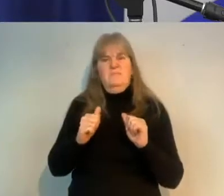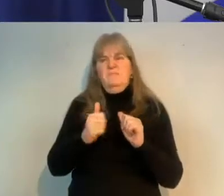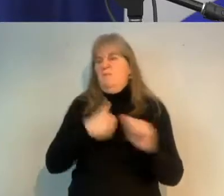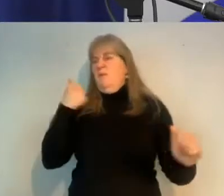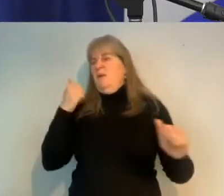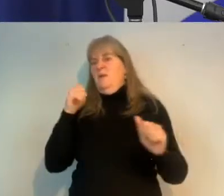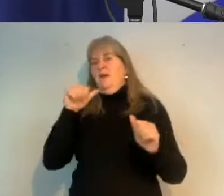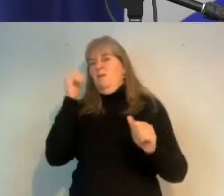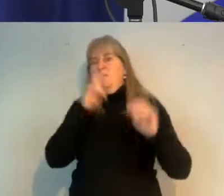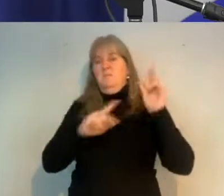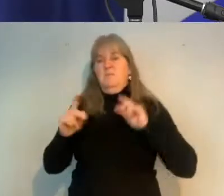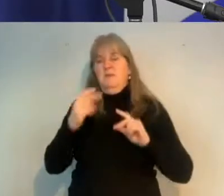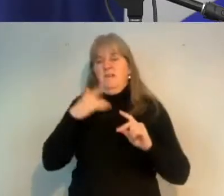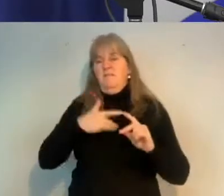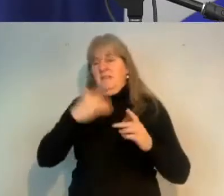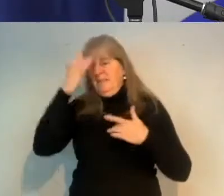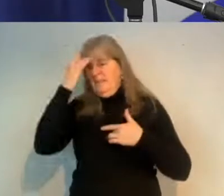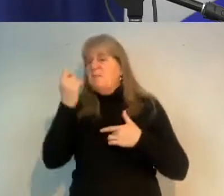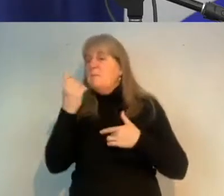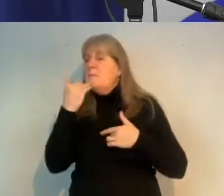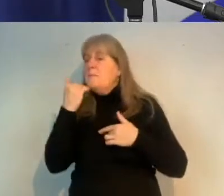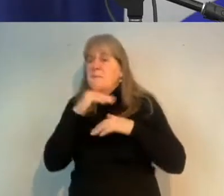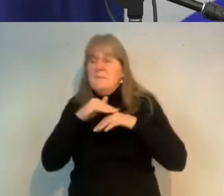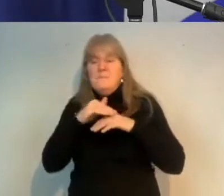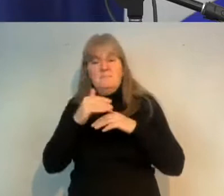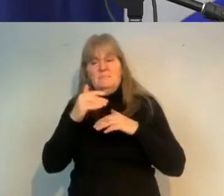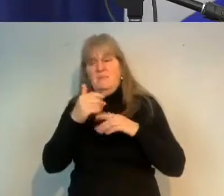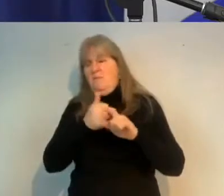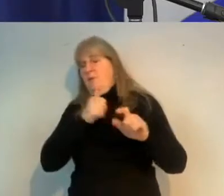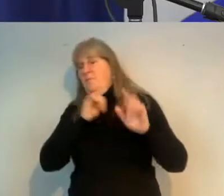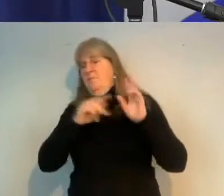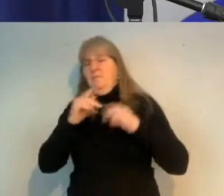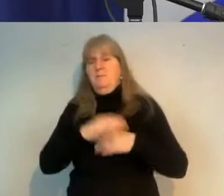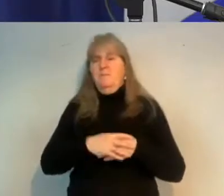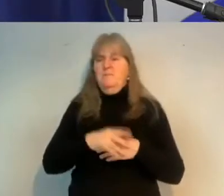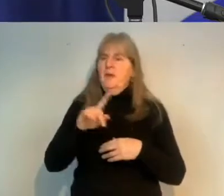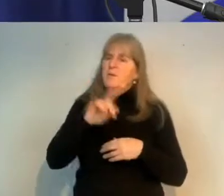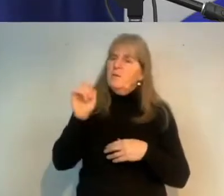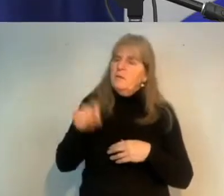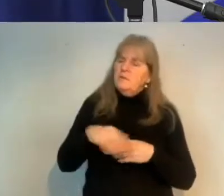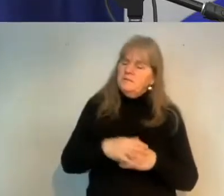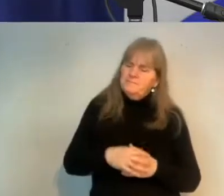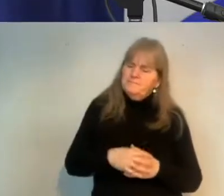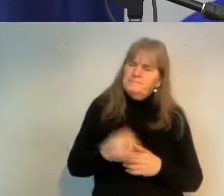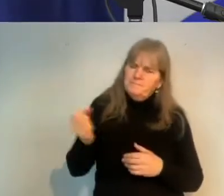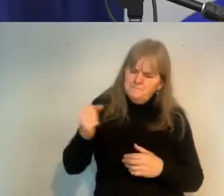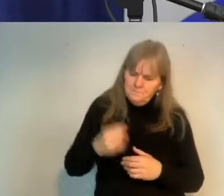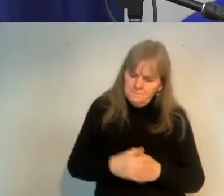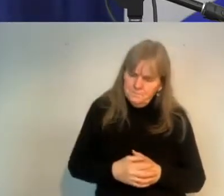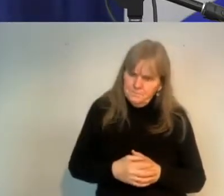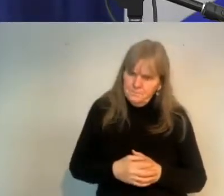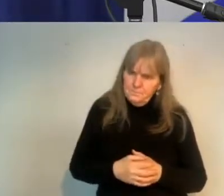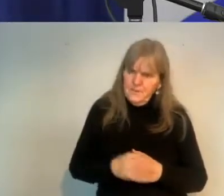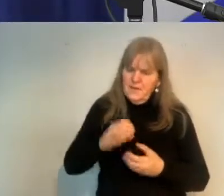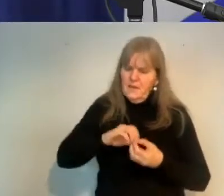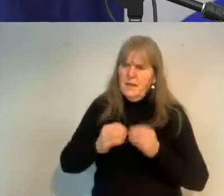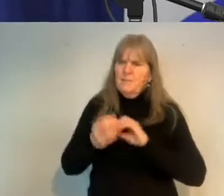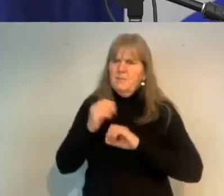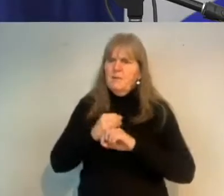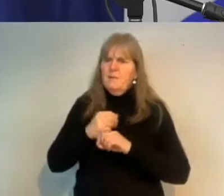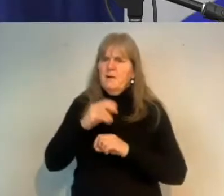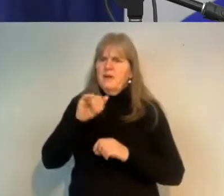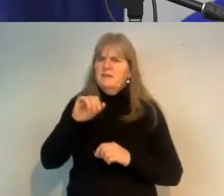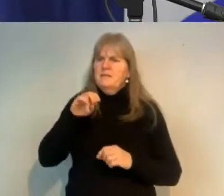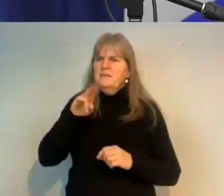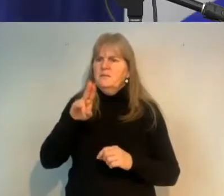Thank you. Tim, do you have a second question? Yes, I was just wondering how many people are in ICU at the moment with COVID symptoms?